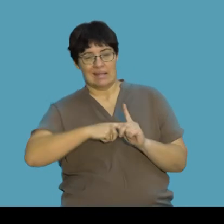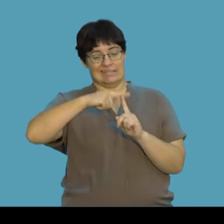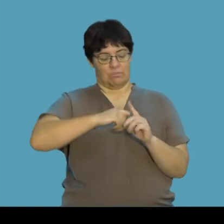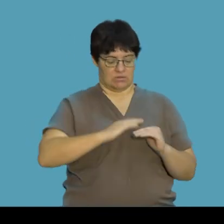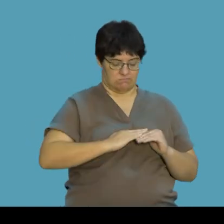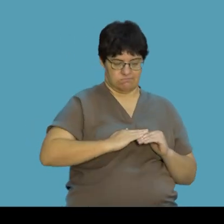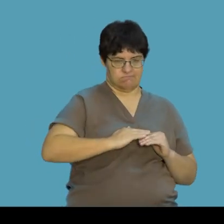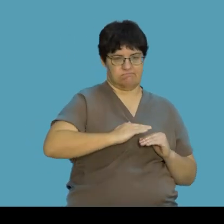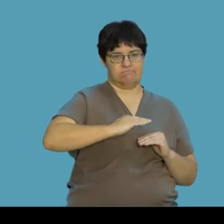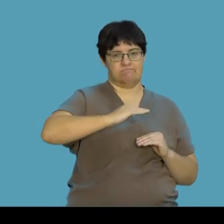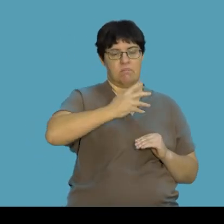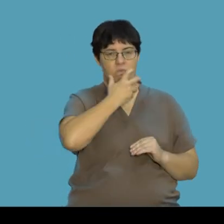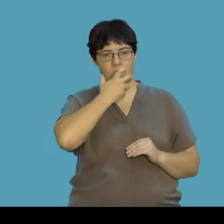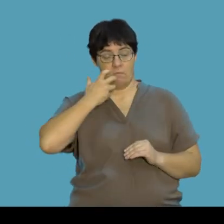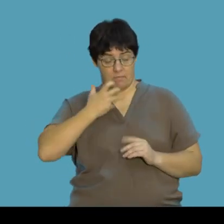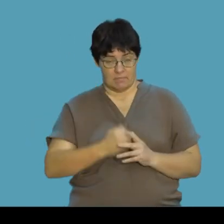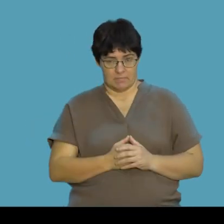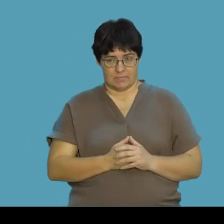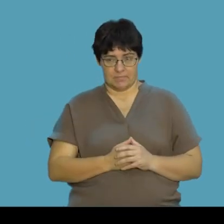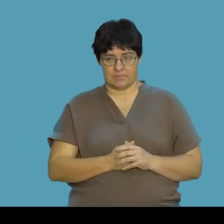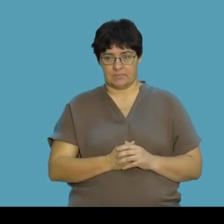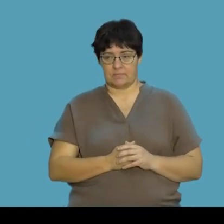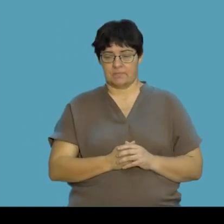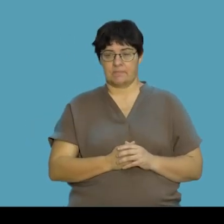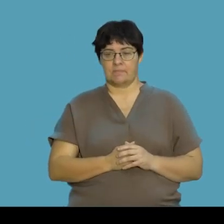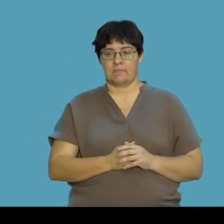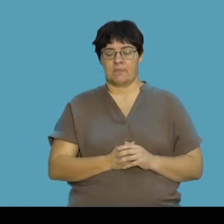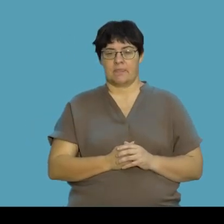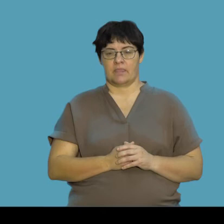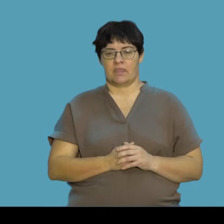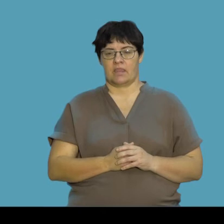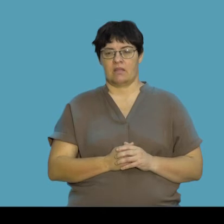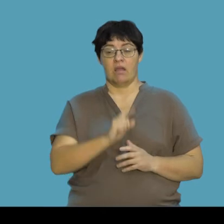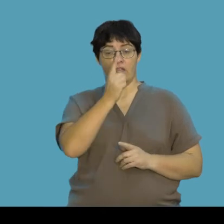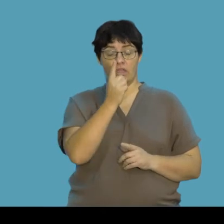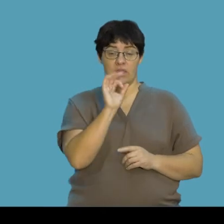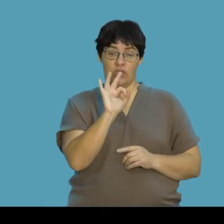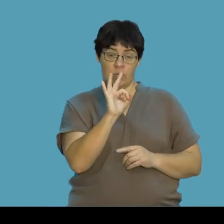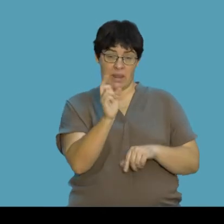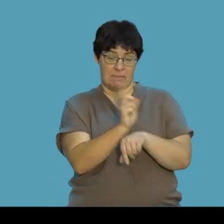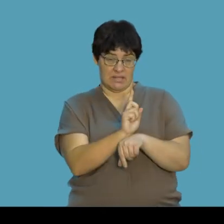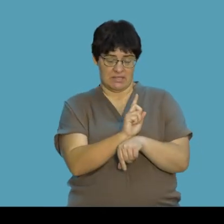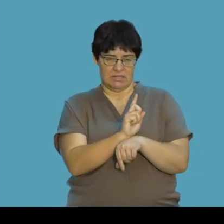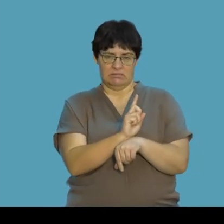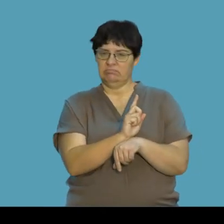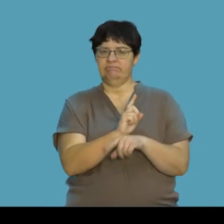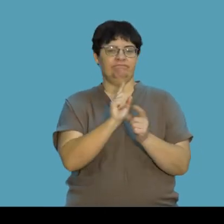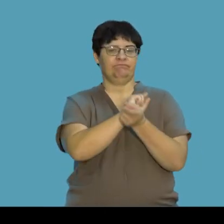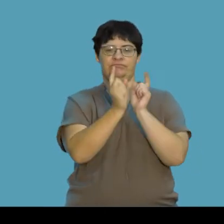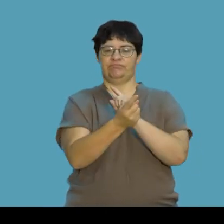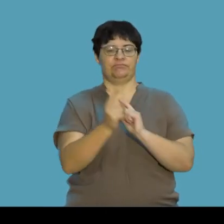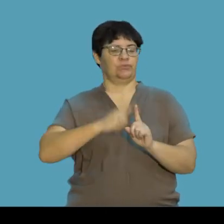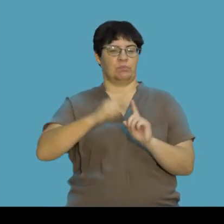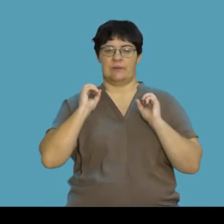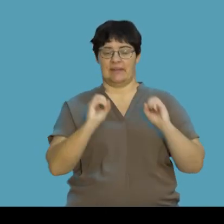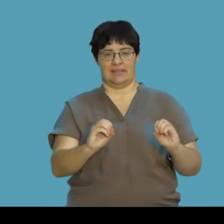this substance, okay? Now you'd realize that within the first 3 minutes, there is no temperature change, okay,